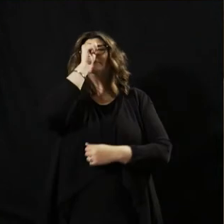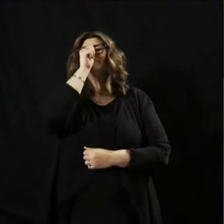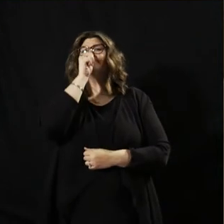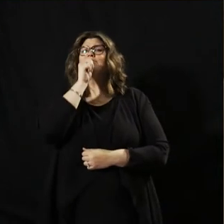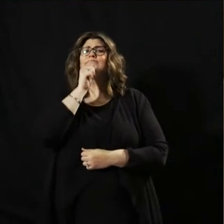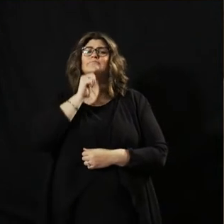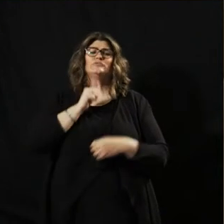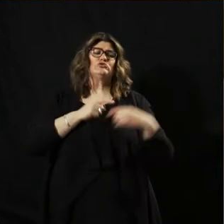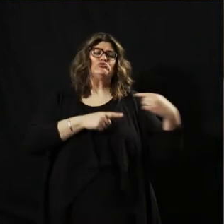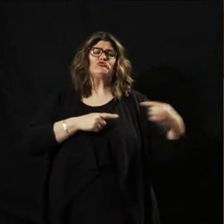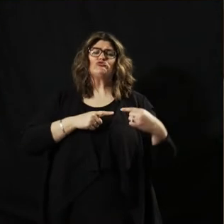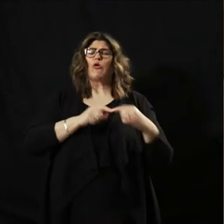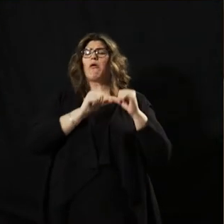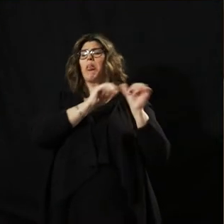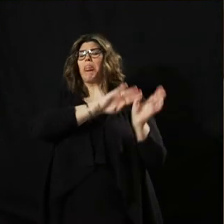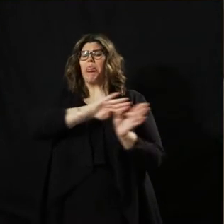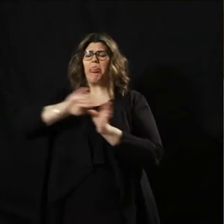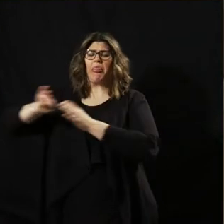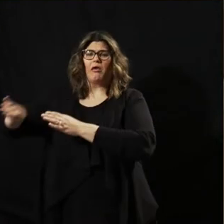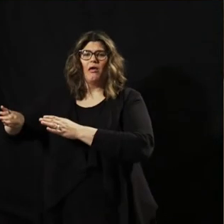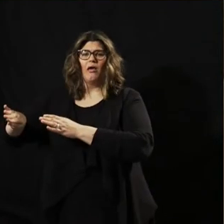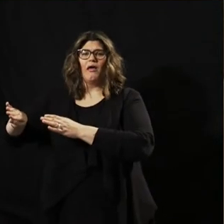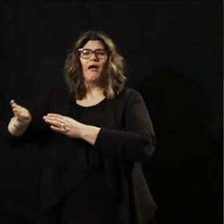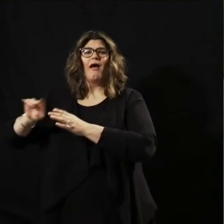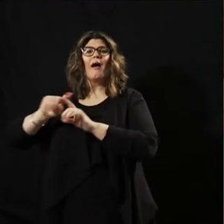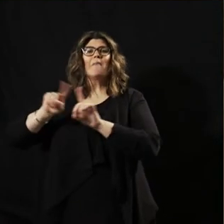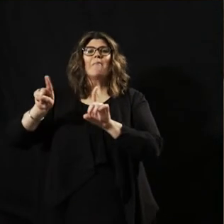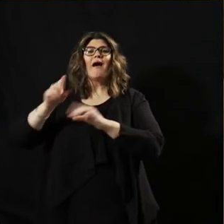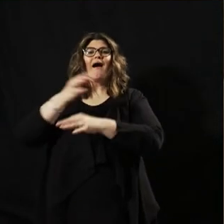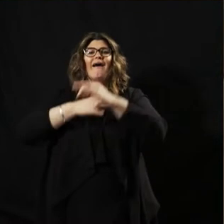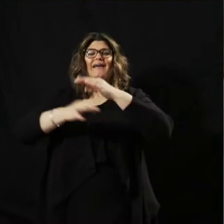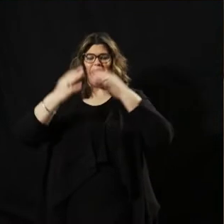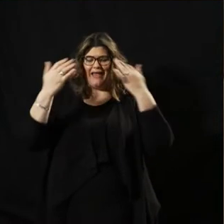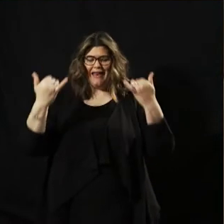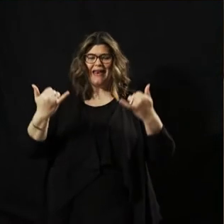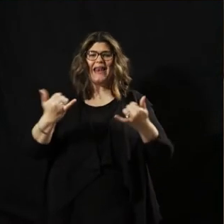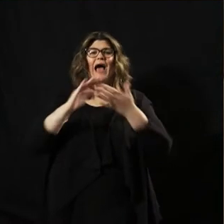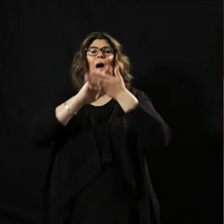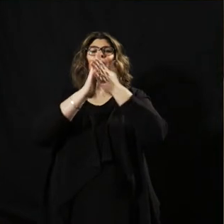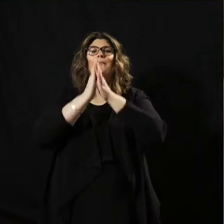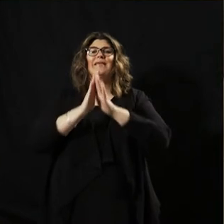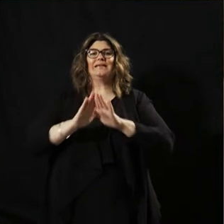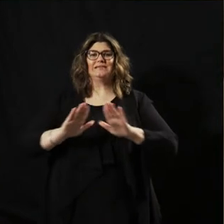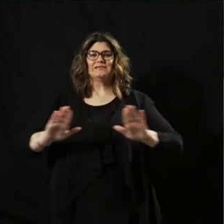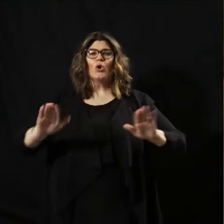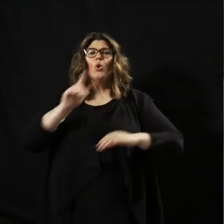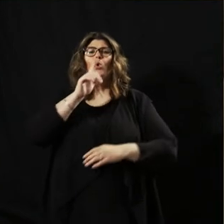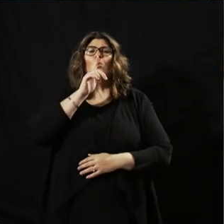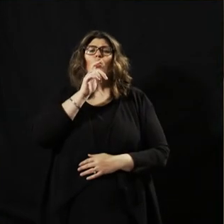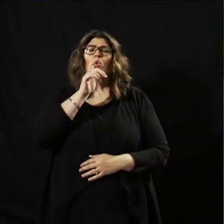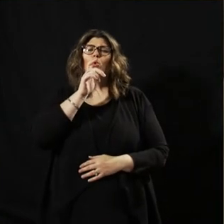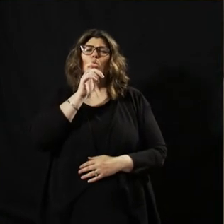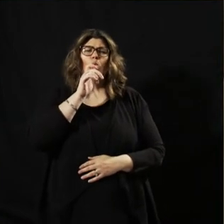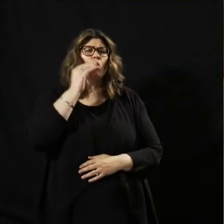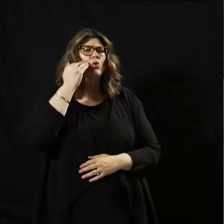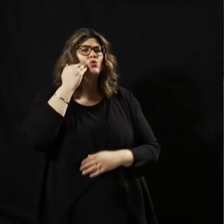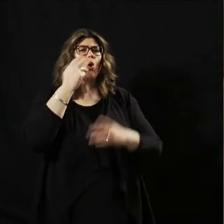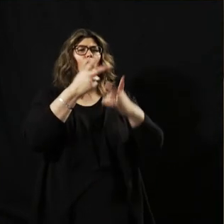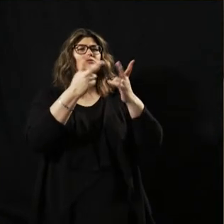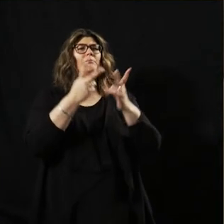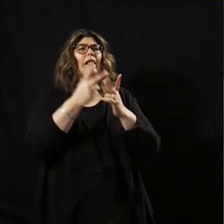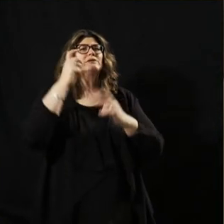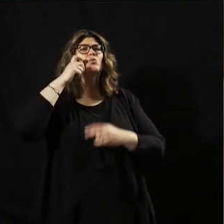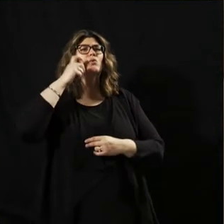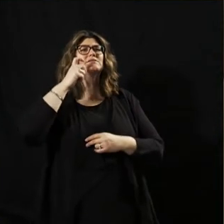light of the eyes and peace. Who has found the place of wisdom? Who